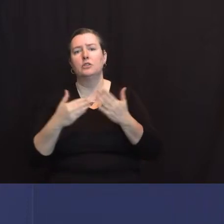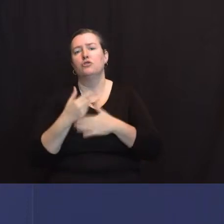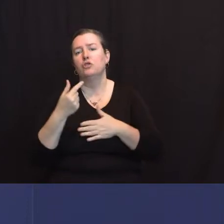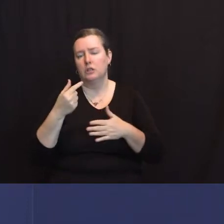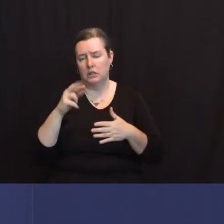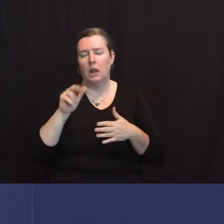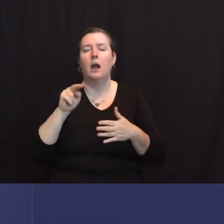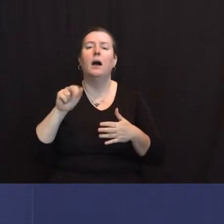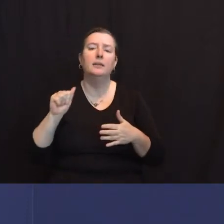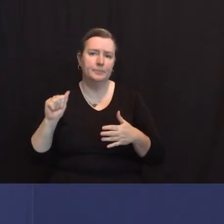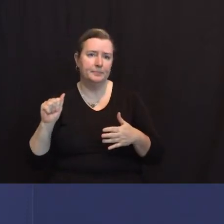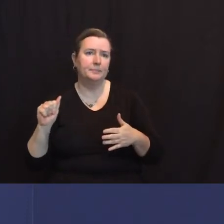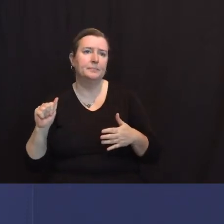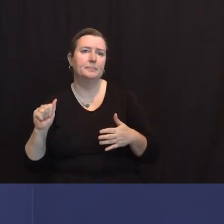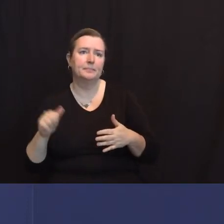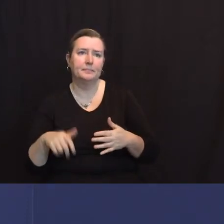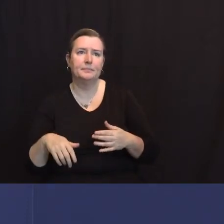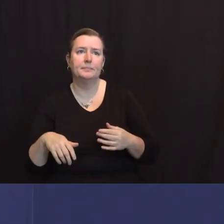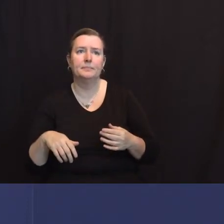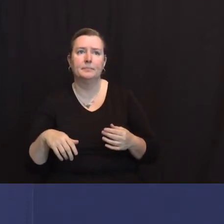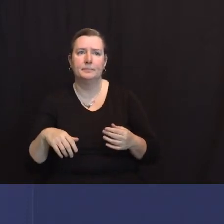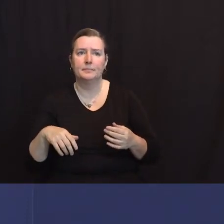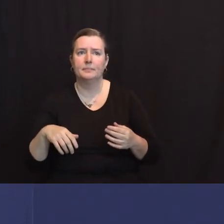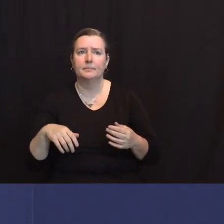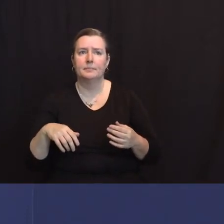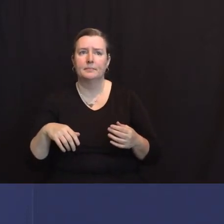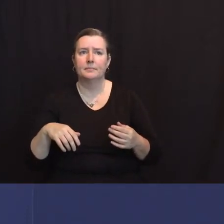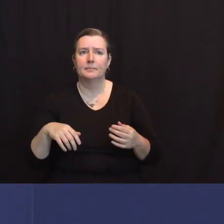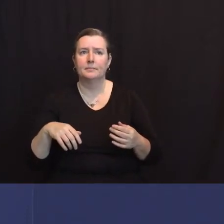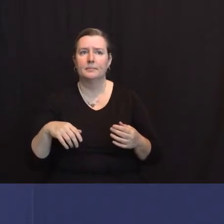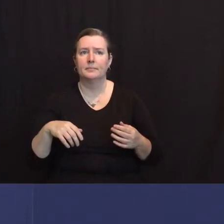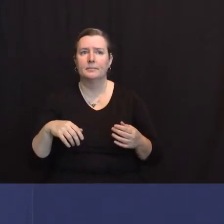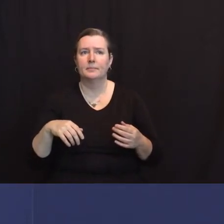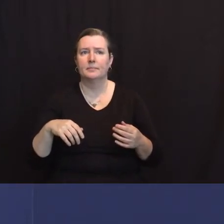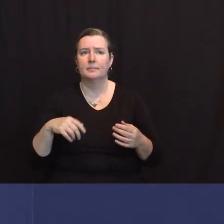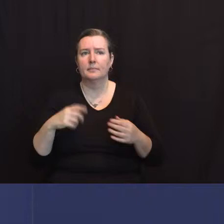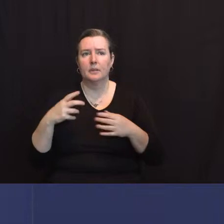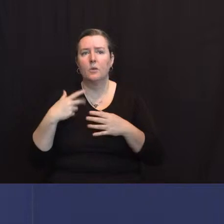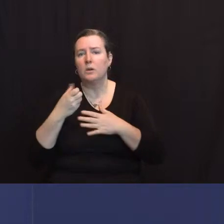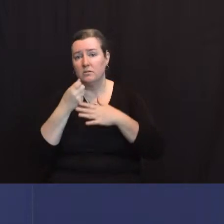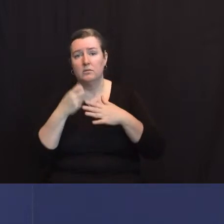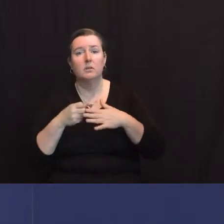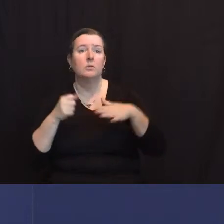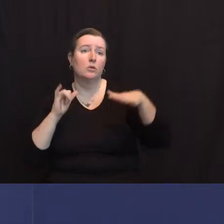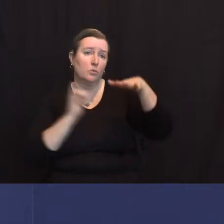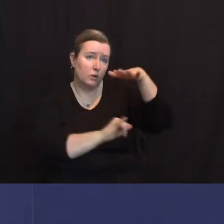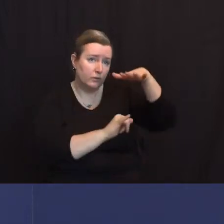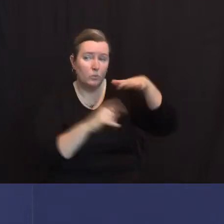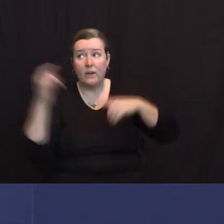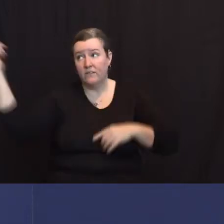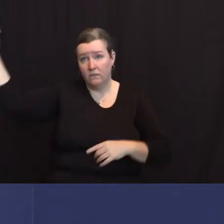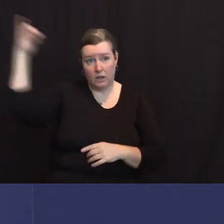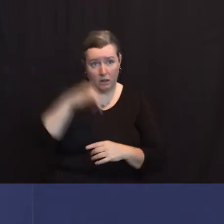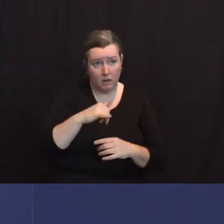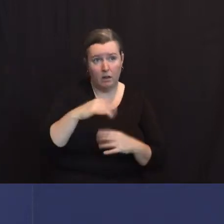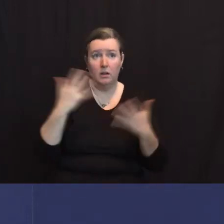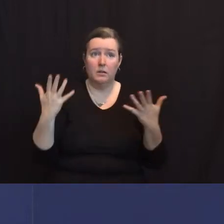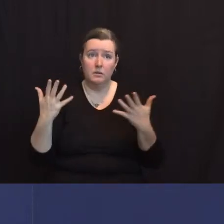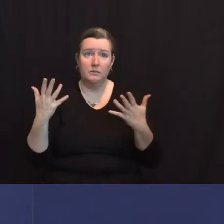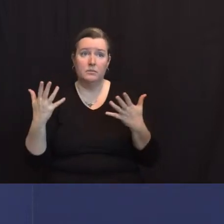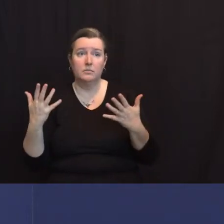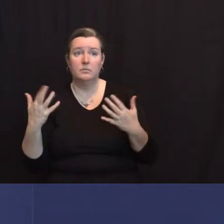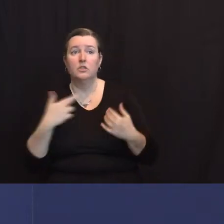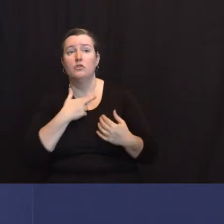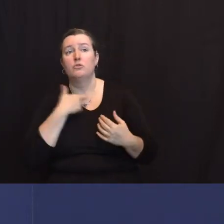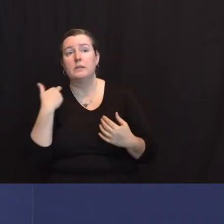and Quarantine for these activities. The risk of Ebola in the United States is